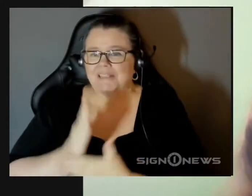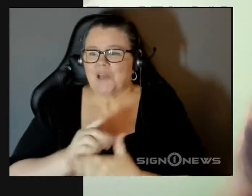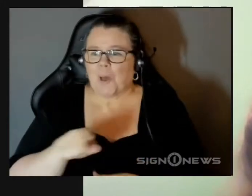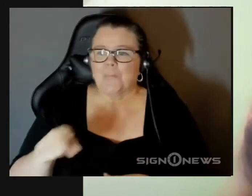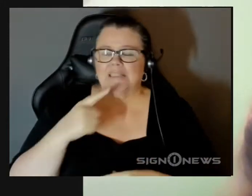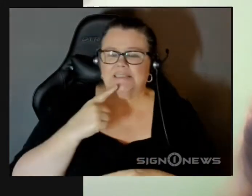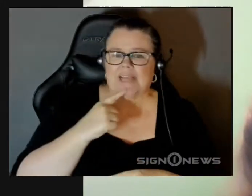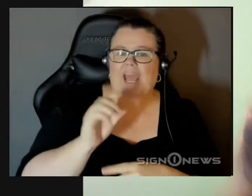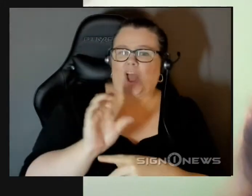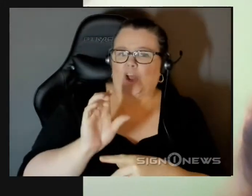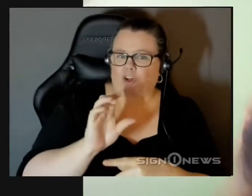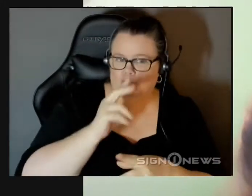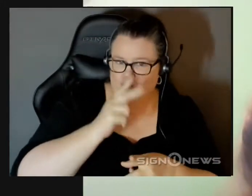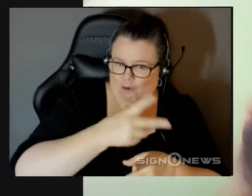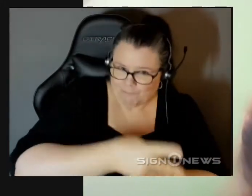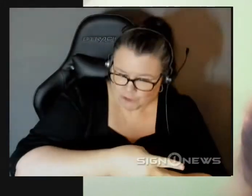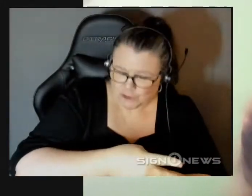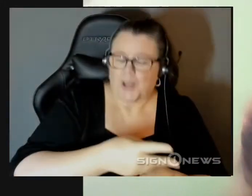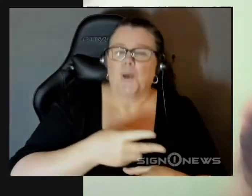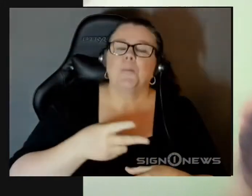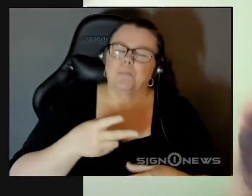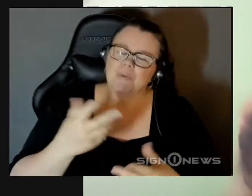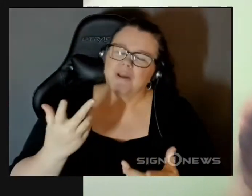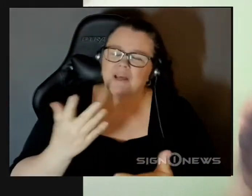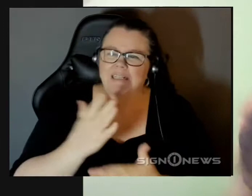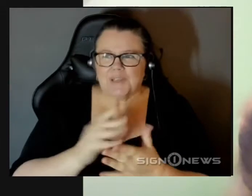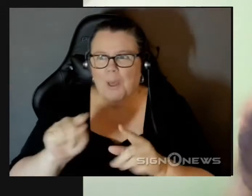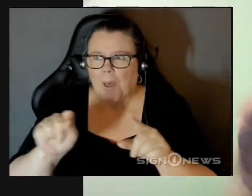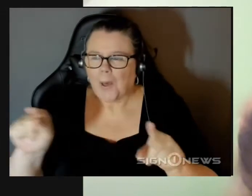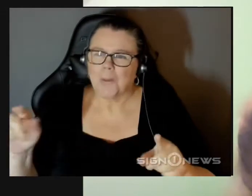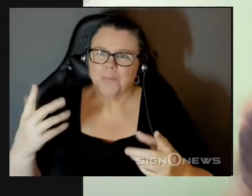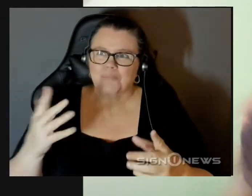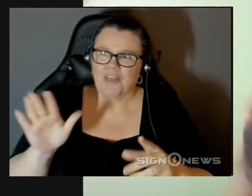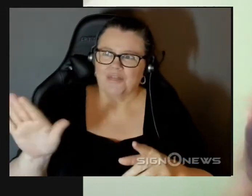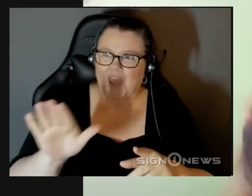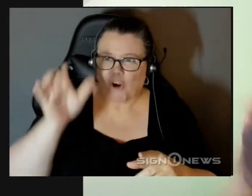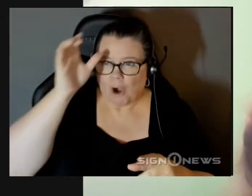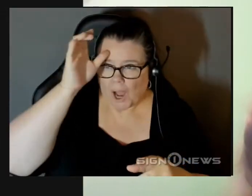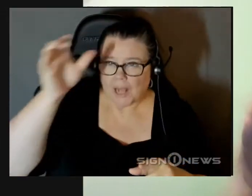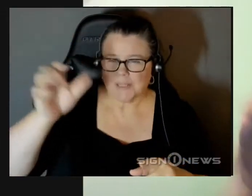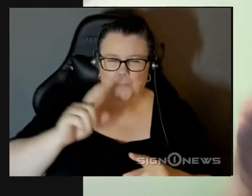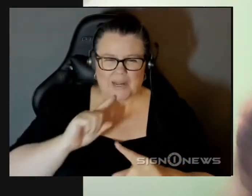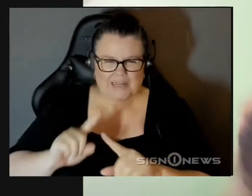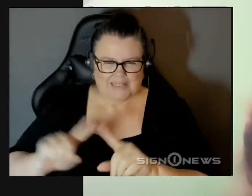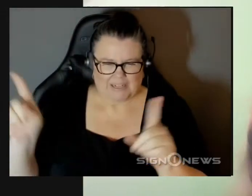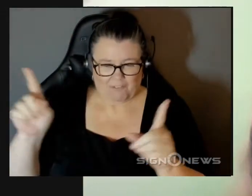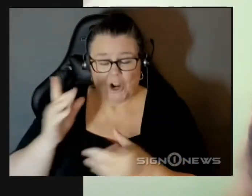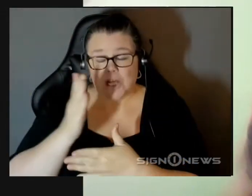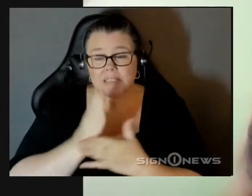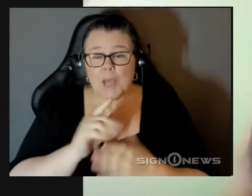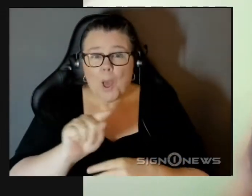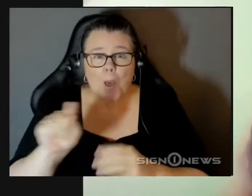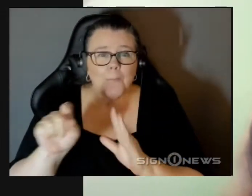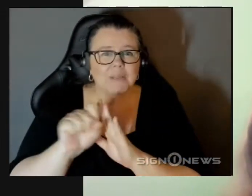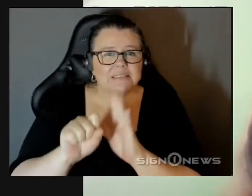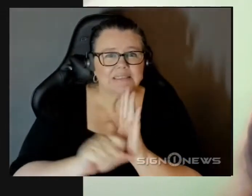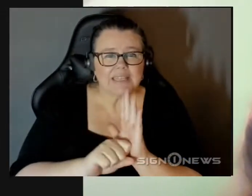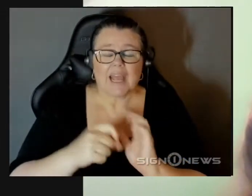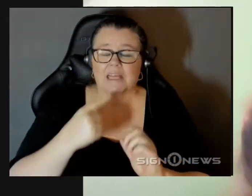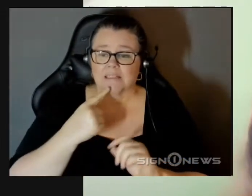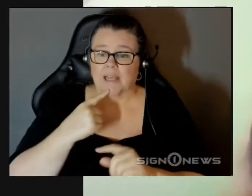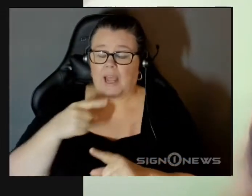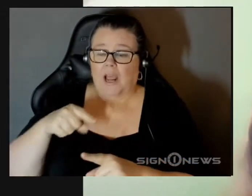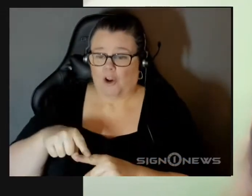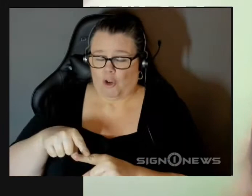to refer to these concepts. Some states separate guardianship into two kind of categories. One for the person's